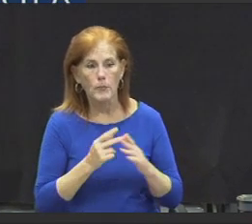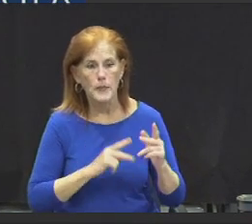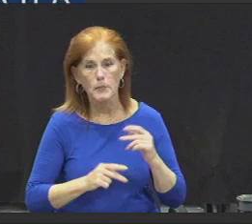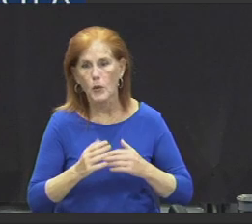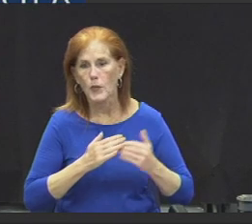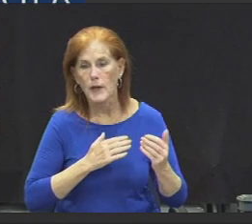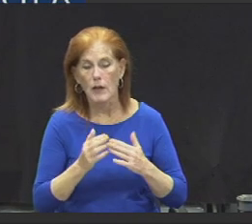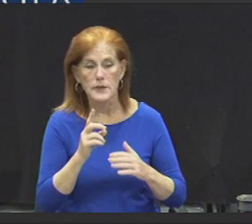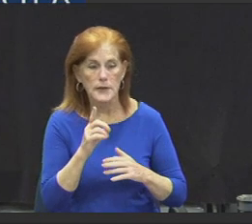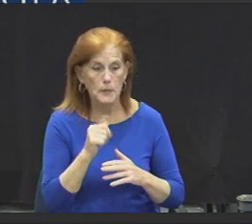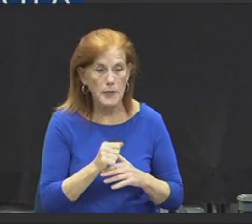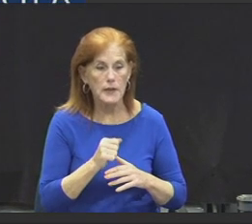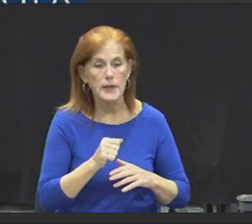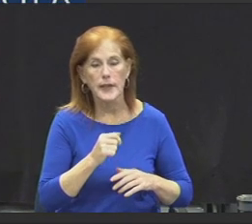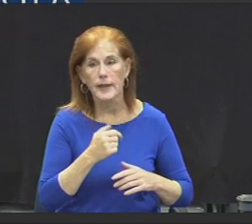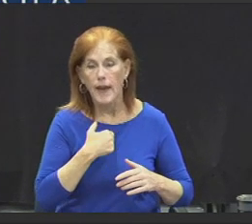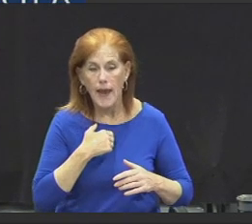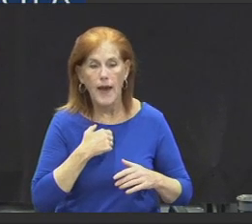sort of the